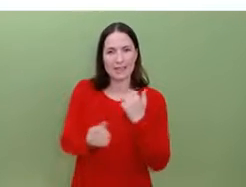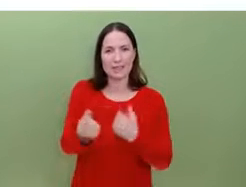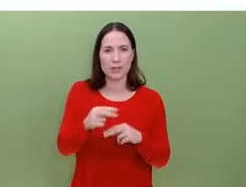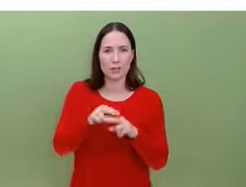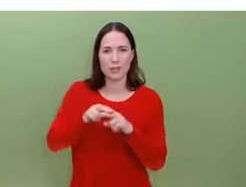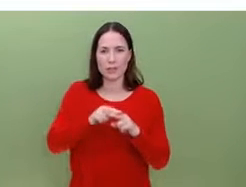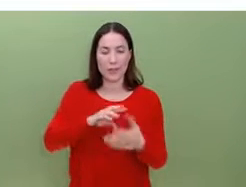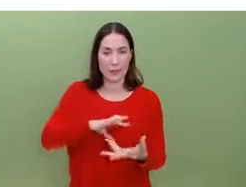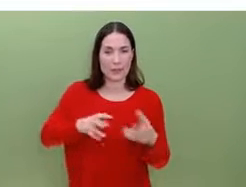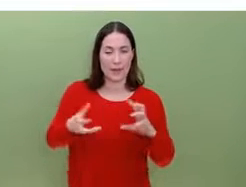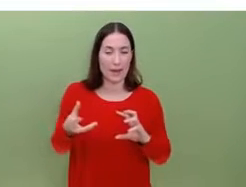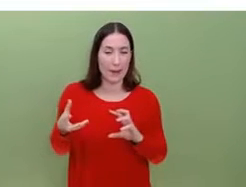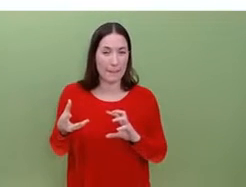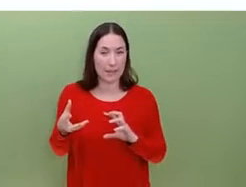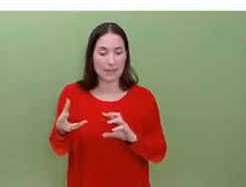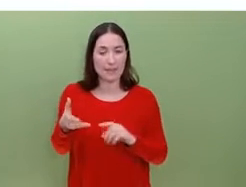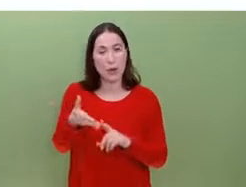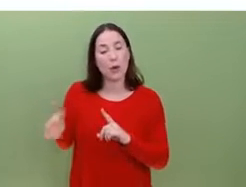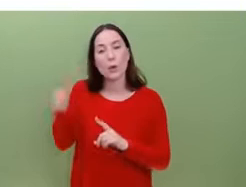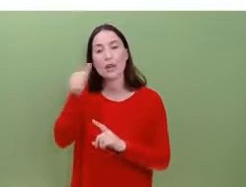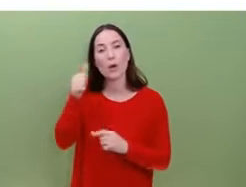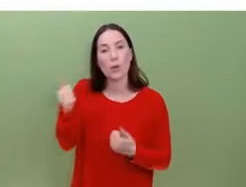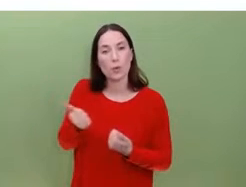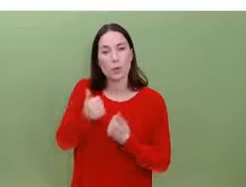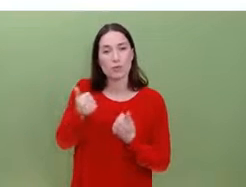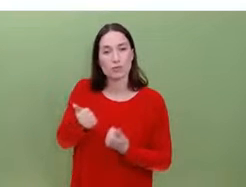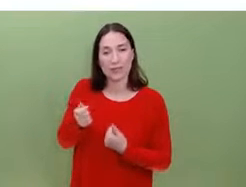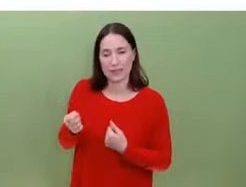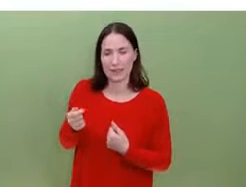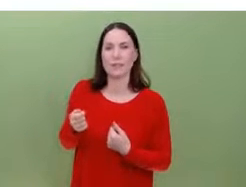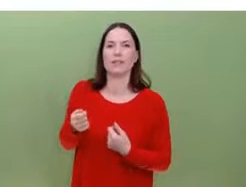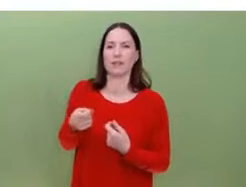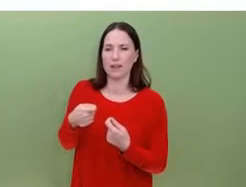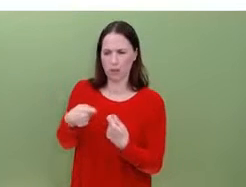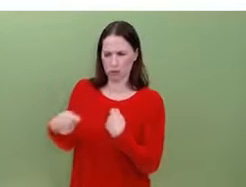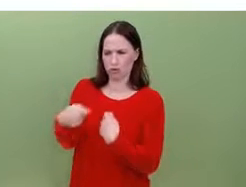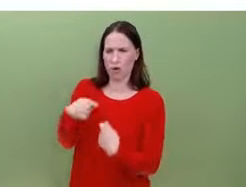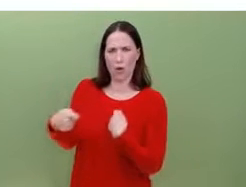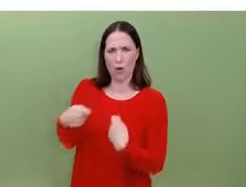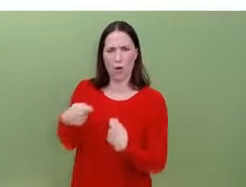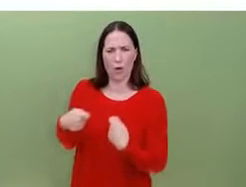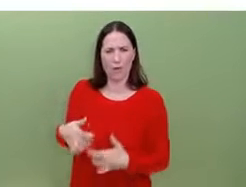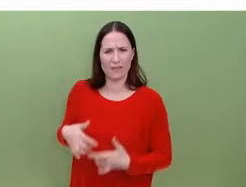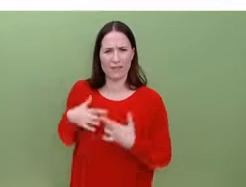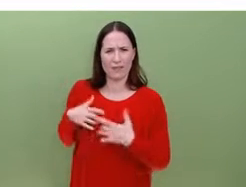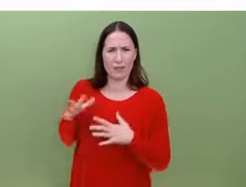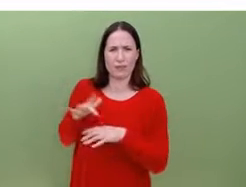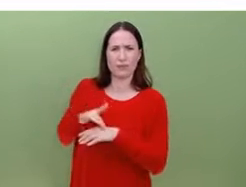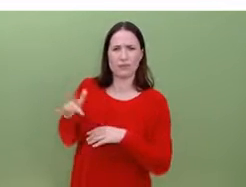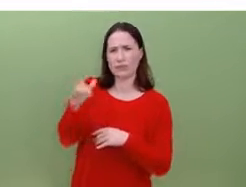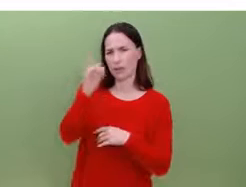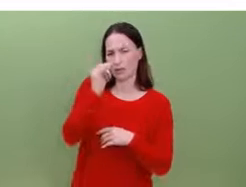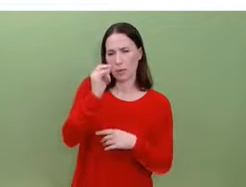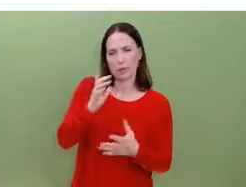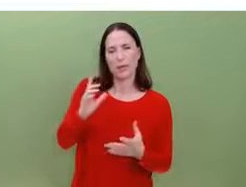dynamics for whom we know that an excessive sense of being controlled actually might switch them to